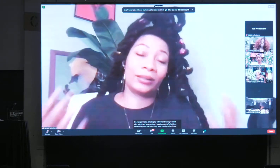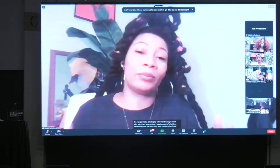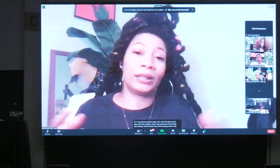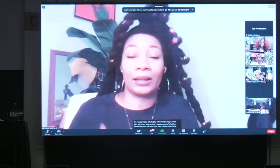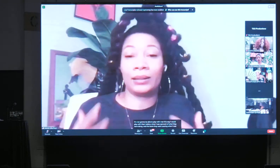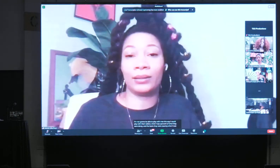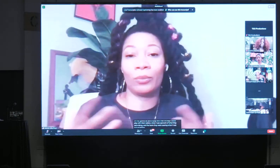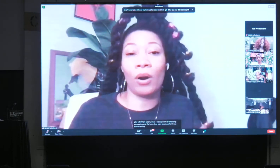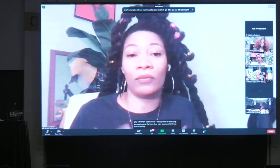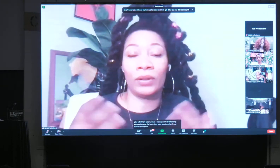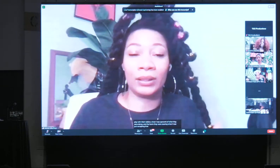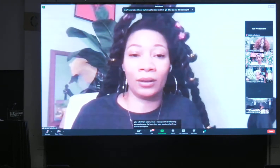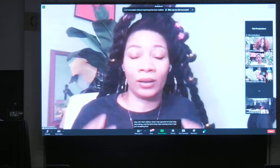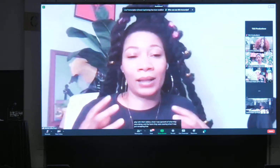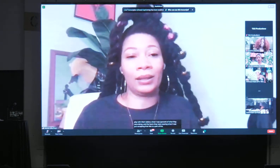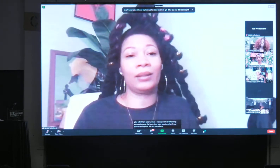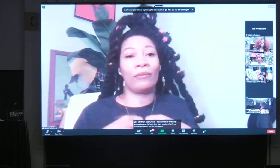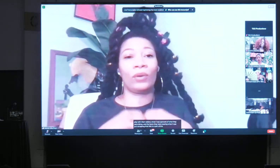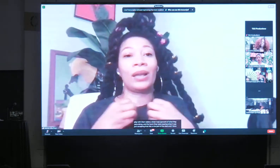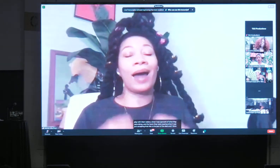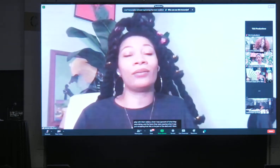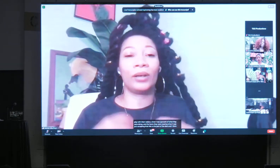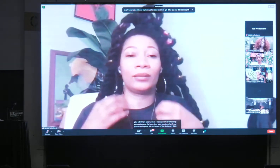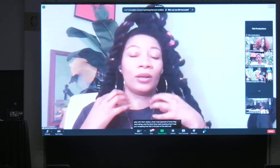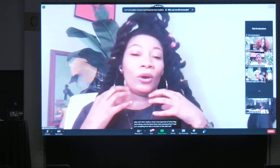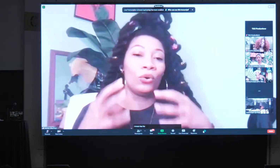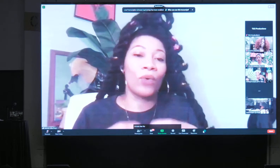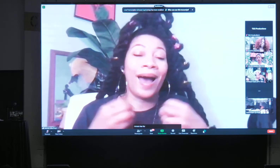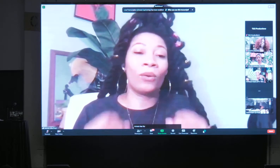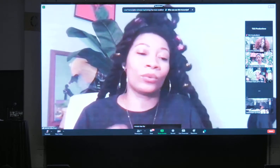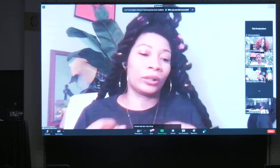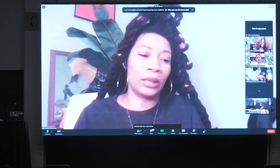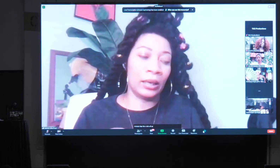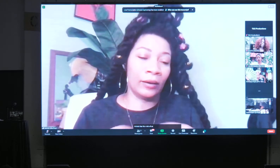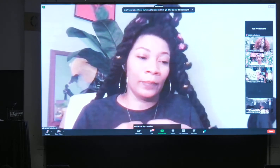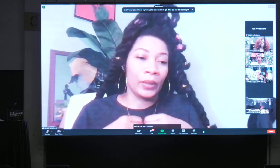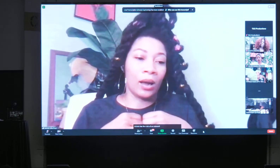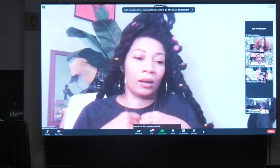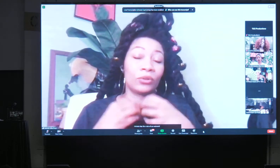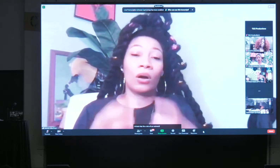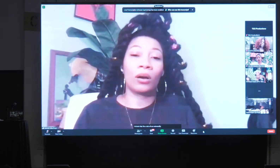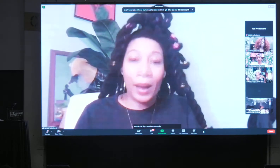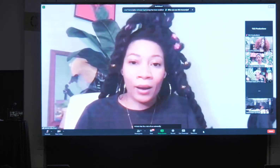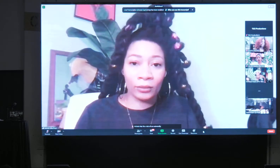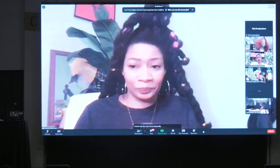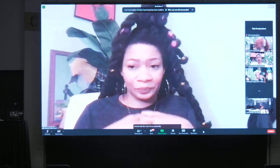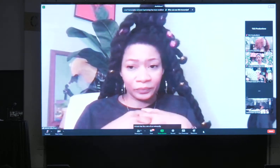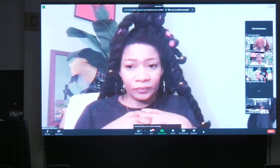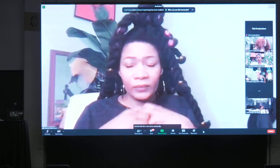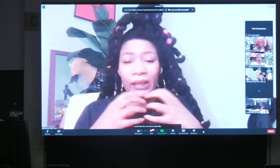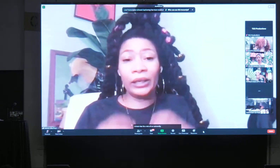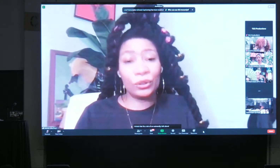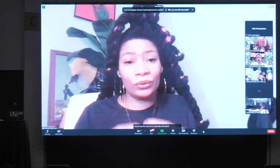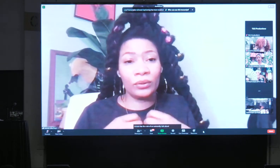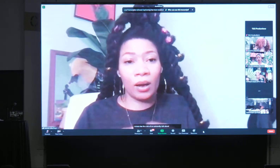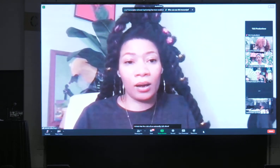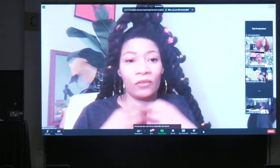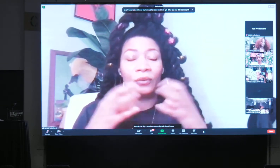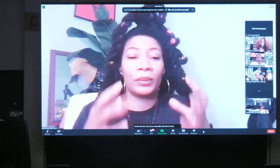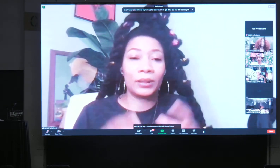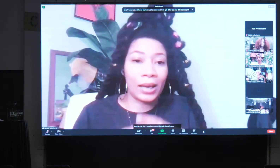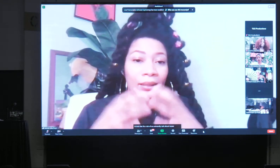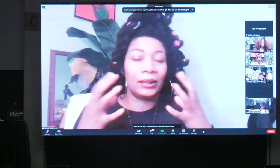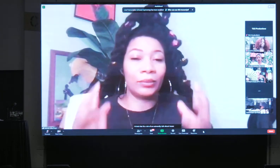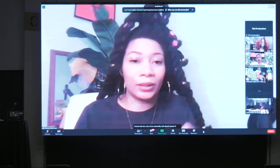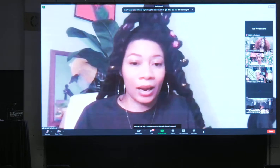accepting that this is a part of the deal. And I think that for a lot of us who outwardly talk about issues